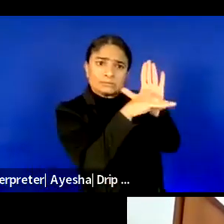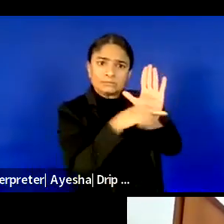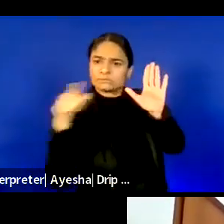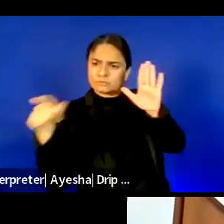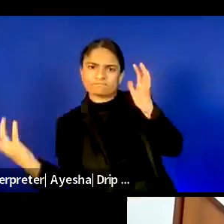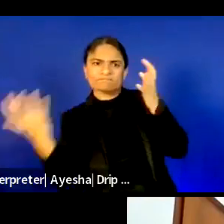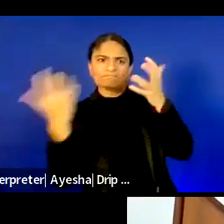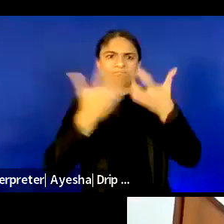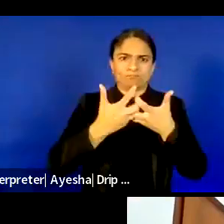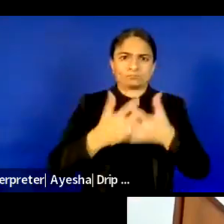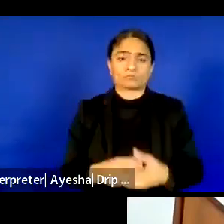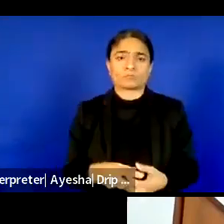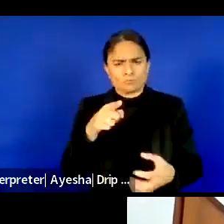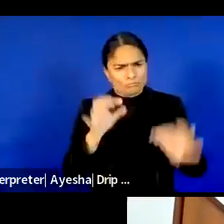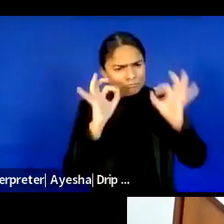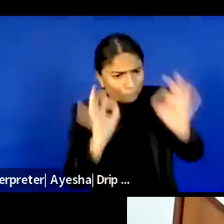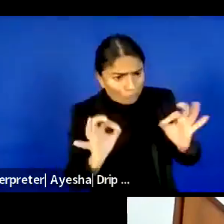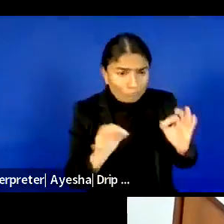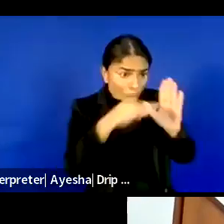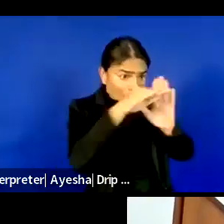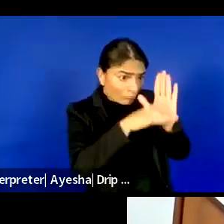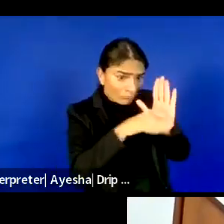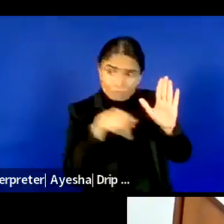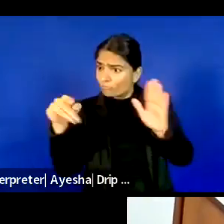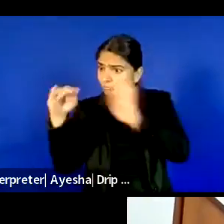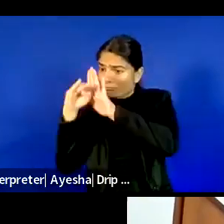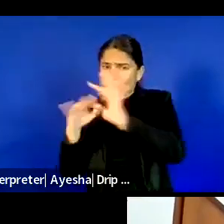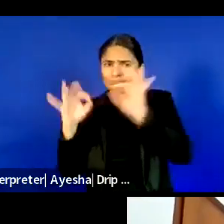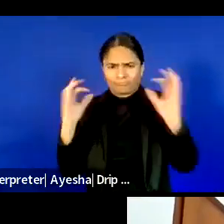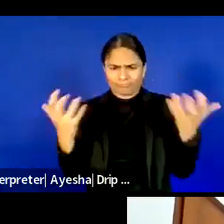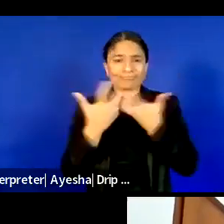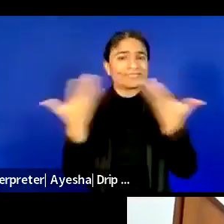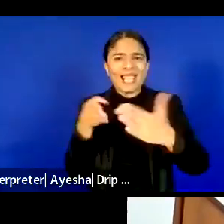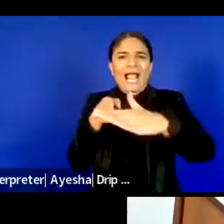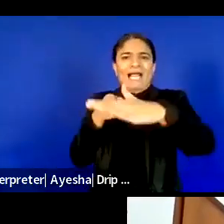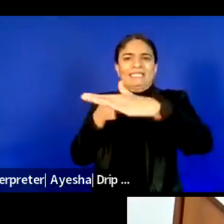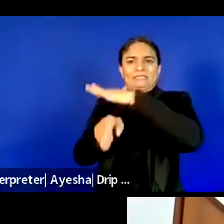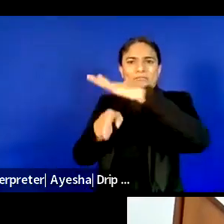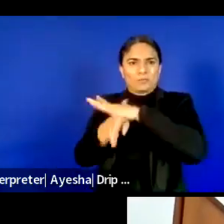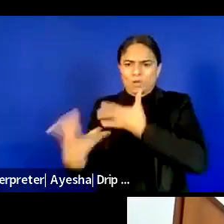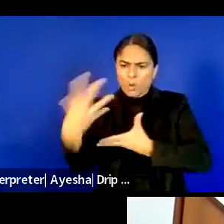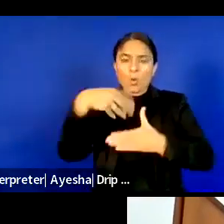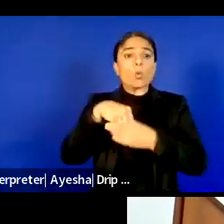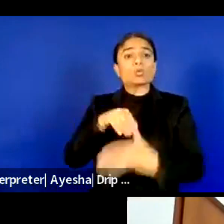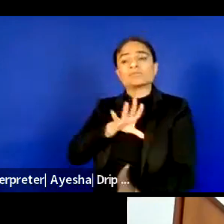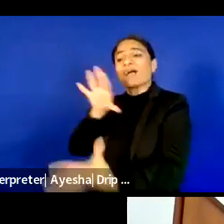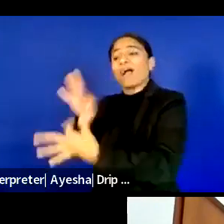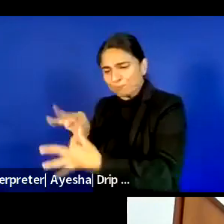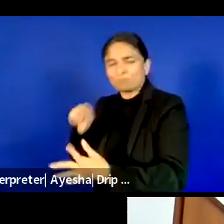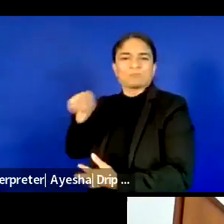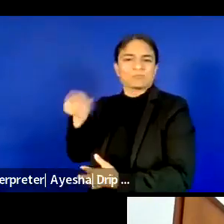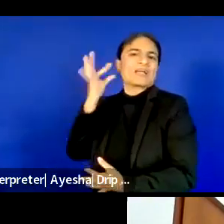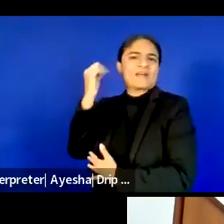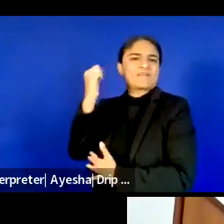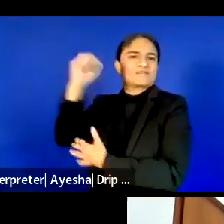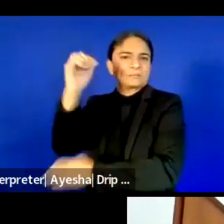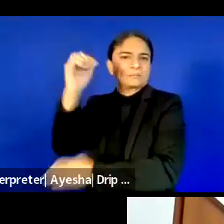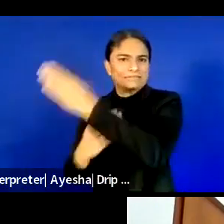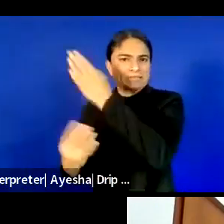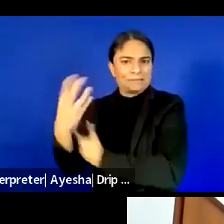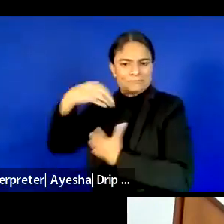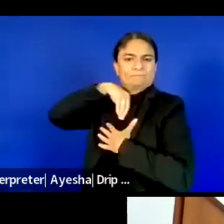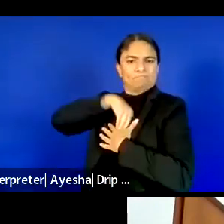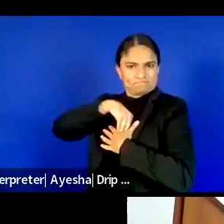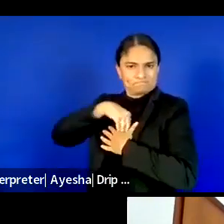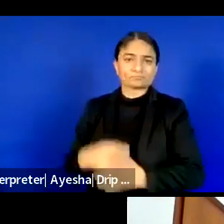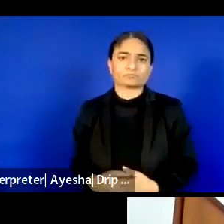feminists with disabilities. Then it's our great pleasure, and I'm very excited that we have with us today Women Deliver, which was